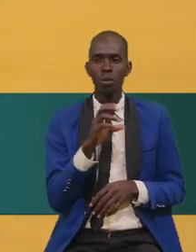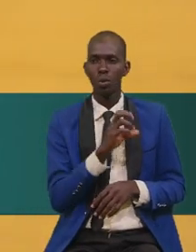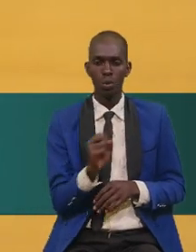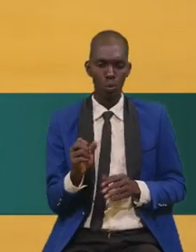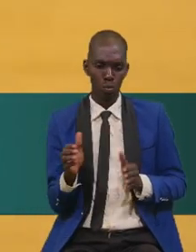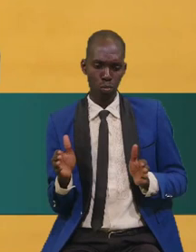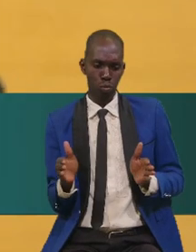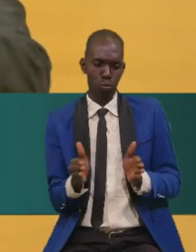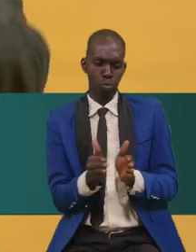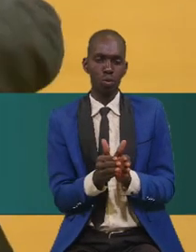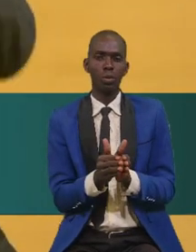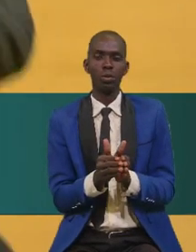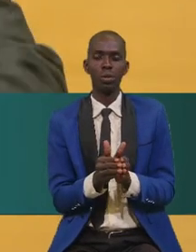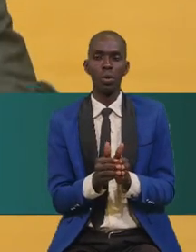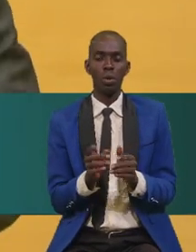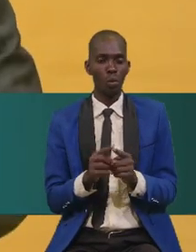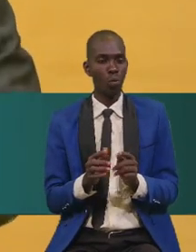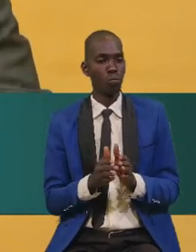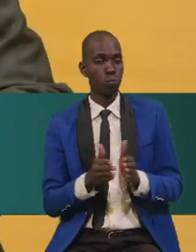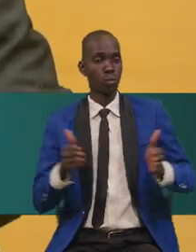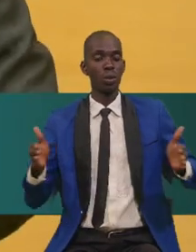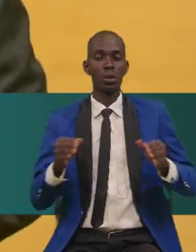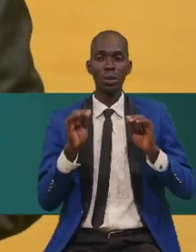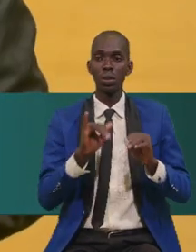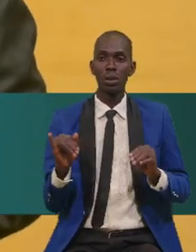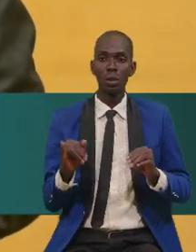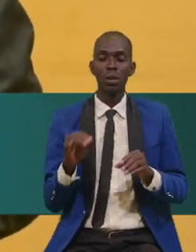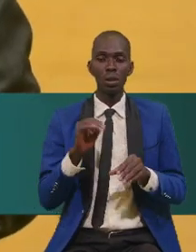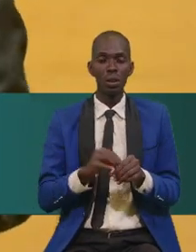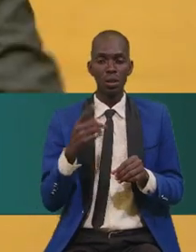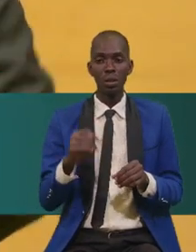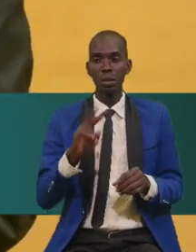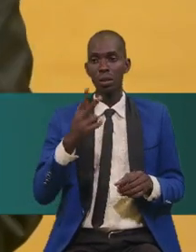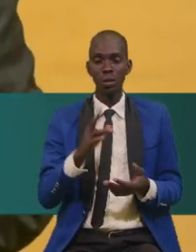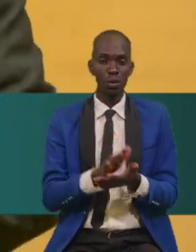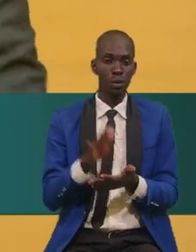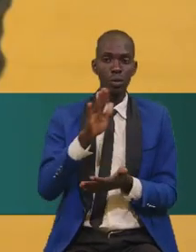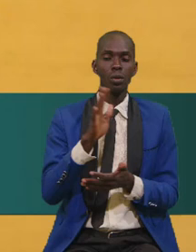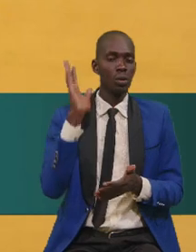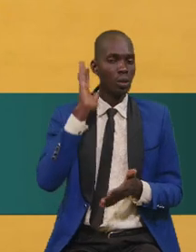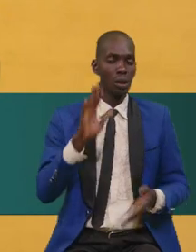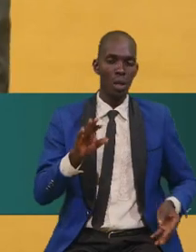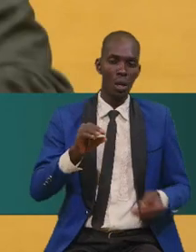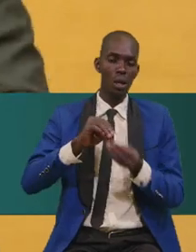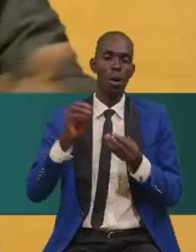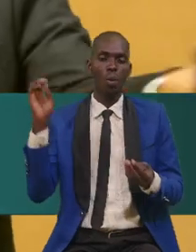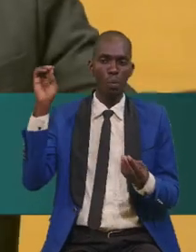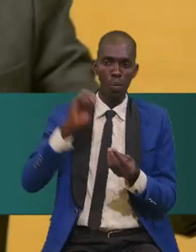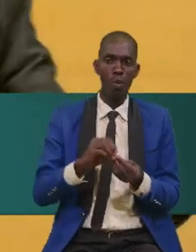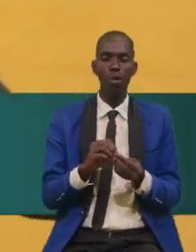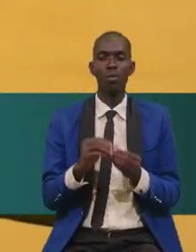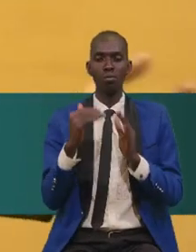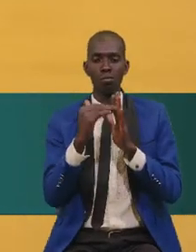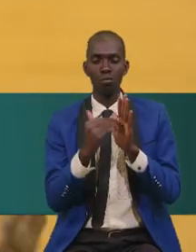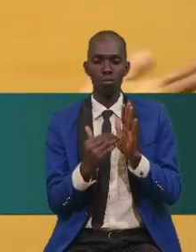to secondary school. They added more in the junior secondary school. We studied this and studied this, and even things we are